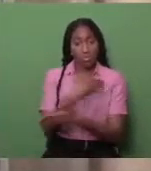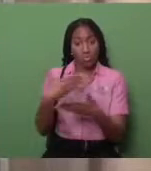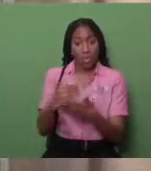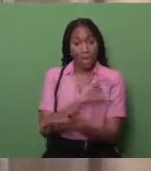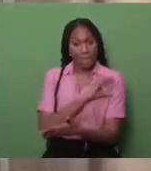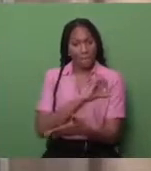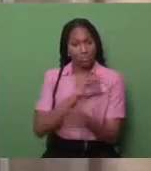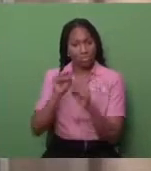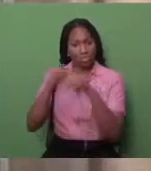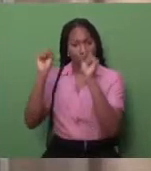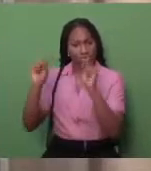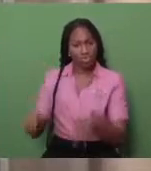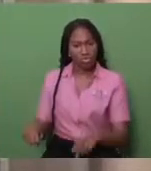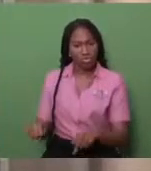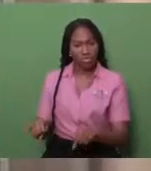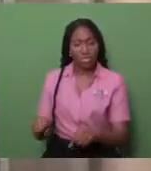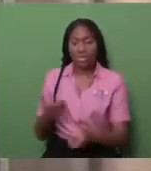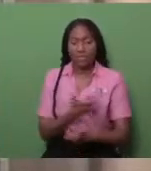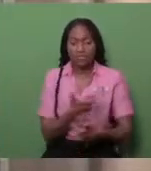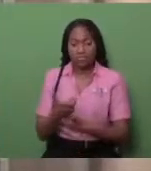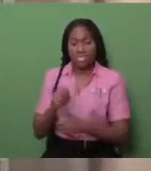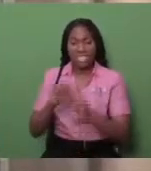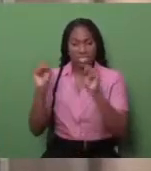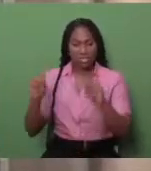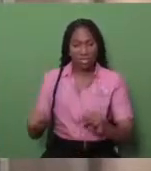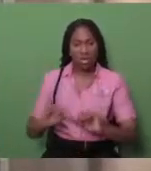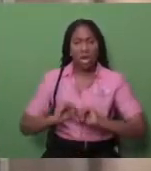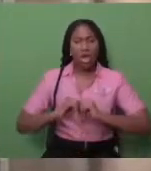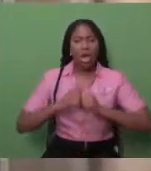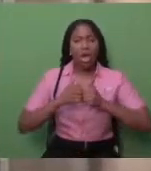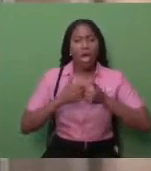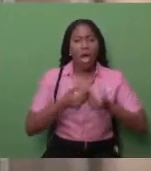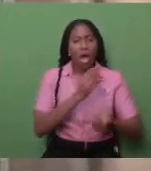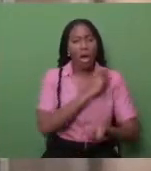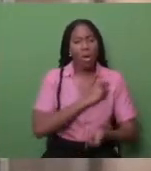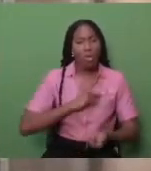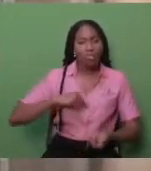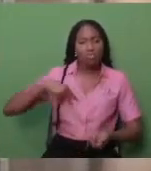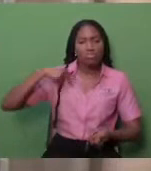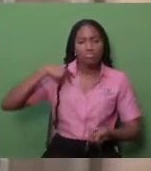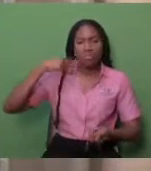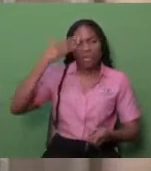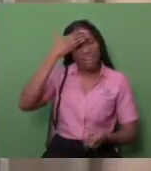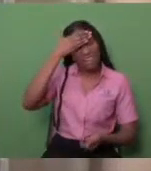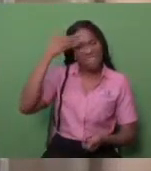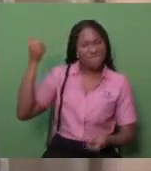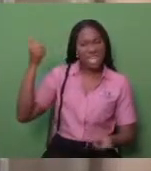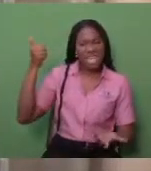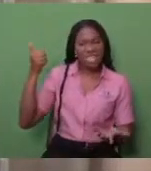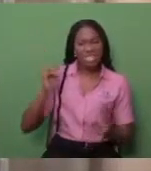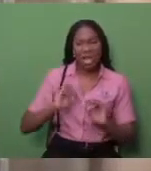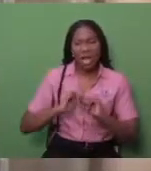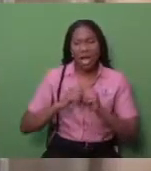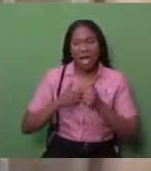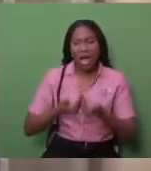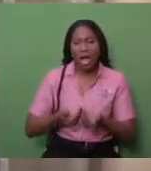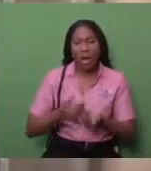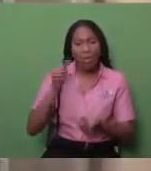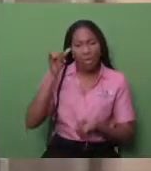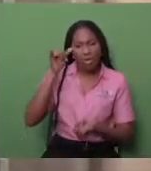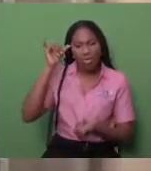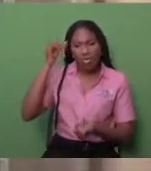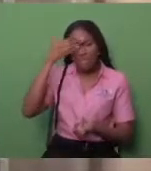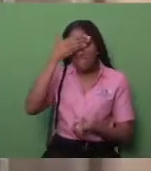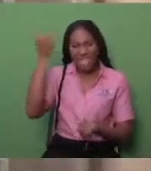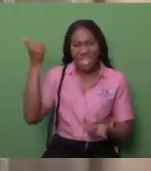slipped the memory of the member for Portage Plains North St. Anne's, Minister Young. I know it slipped his memory. And that was something I'll never forget.